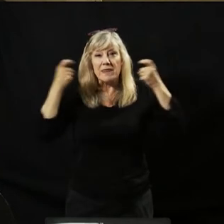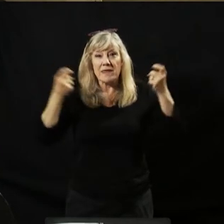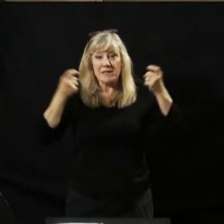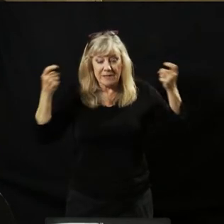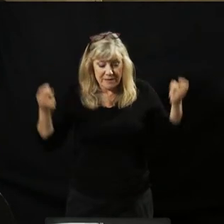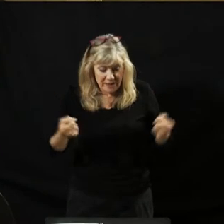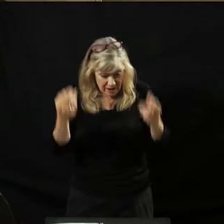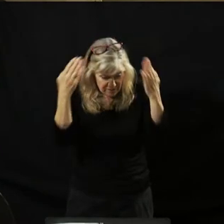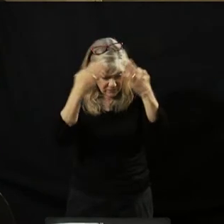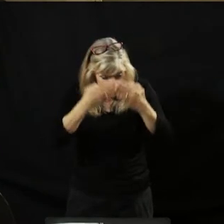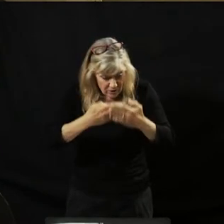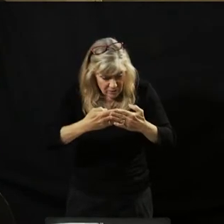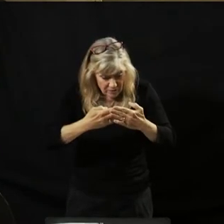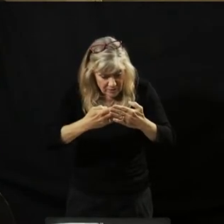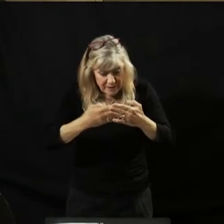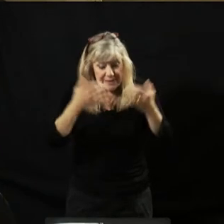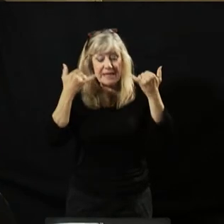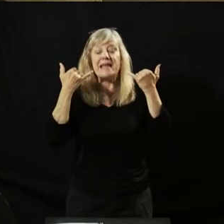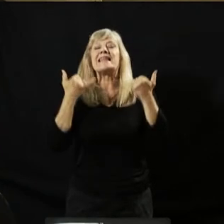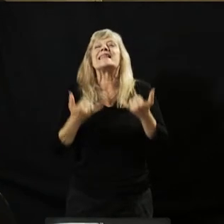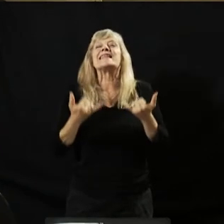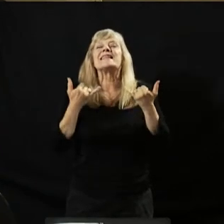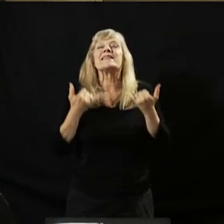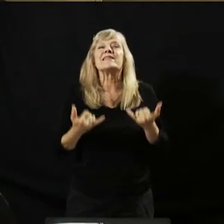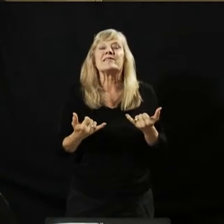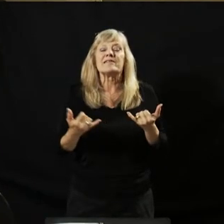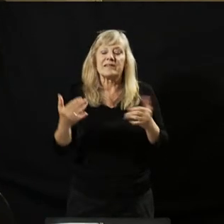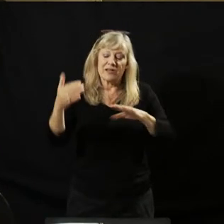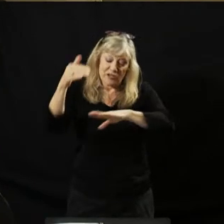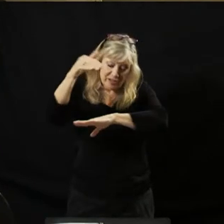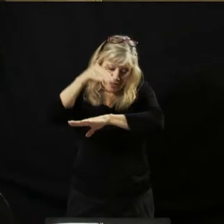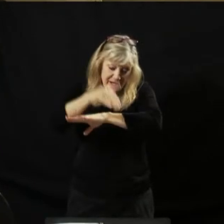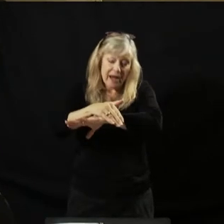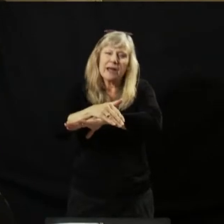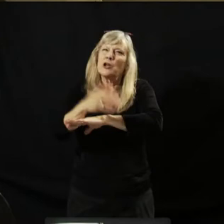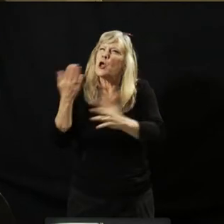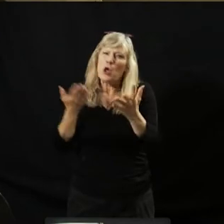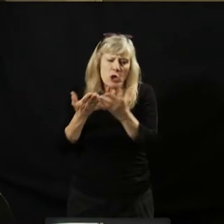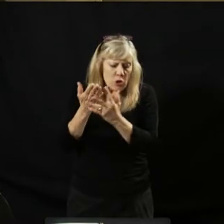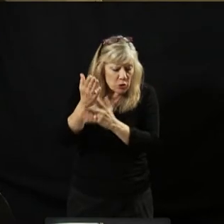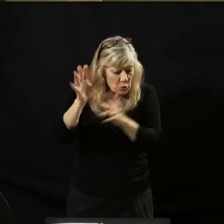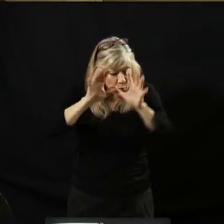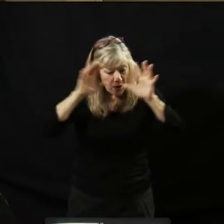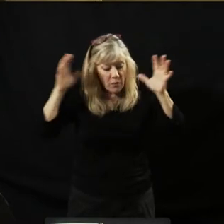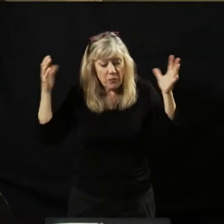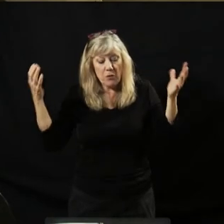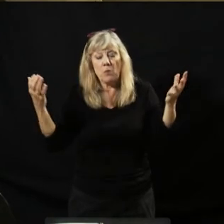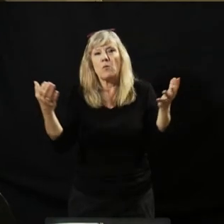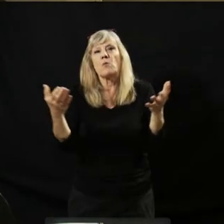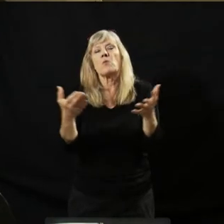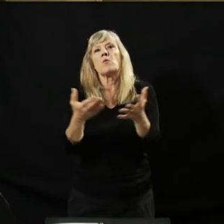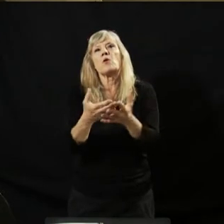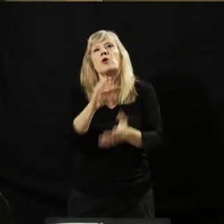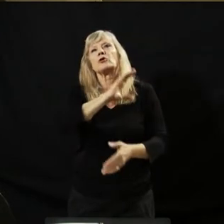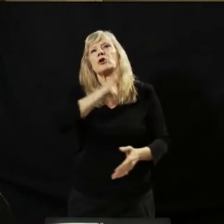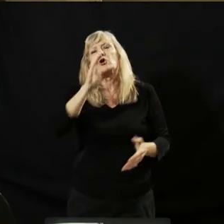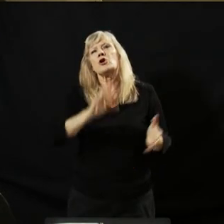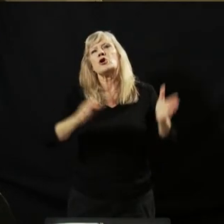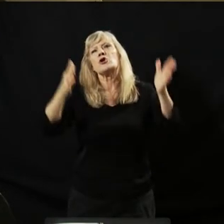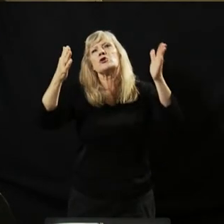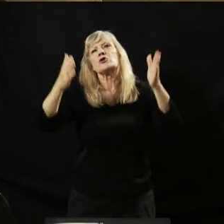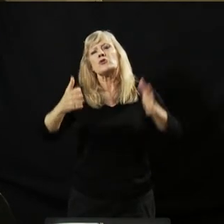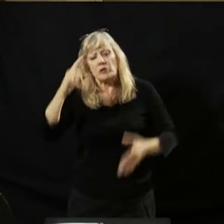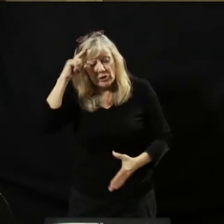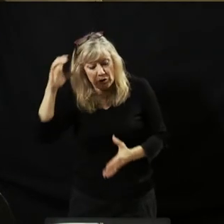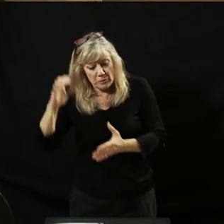This is the night that even now throughout the world sets Christian believers